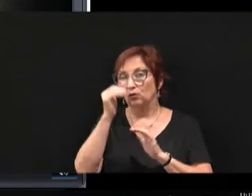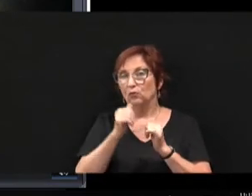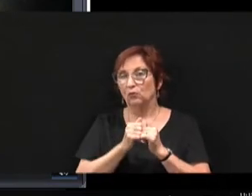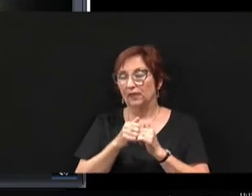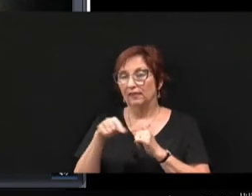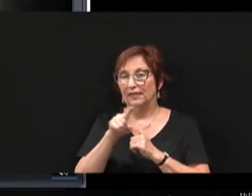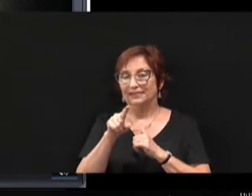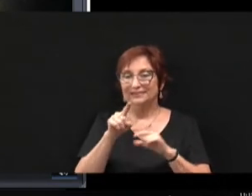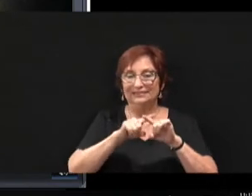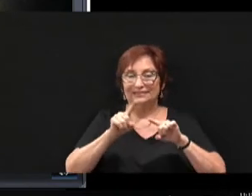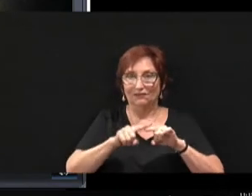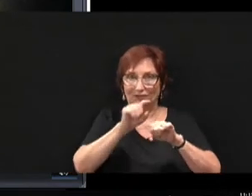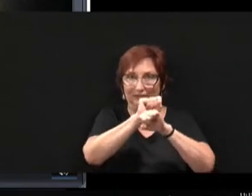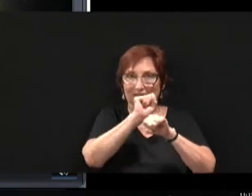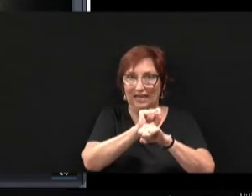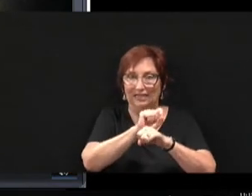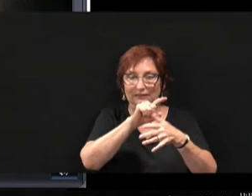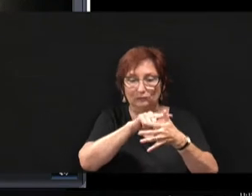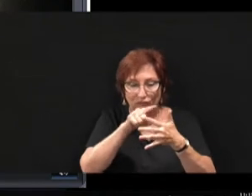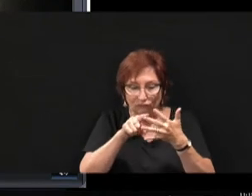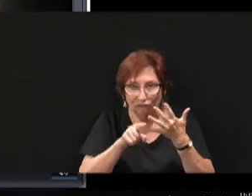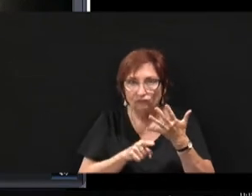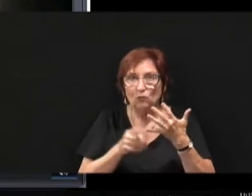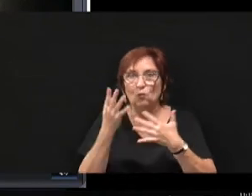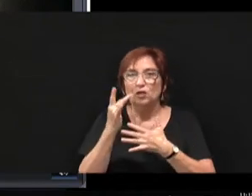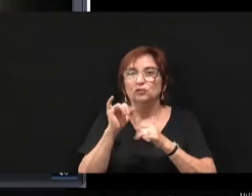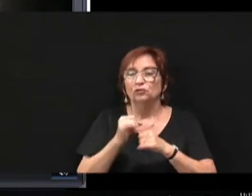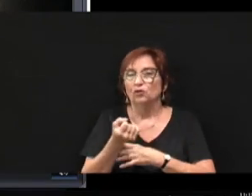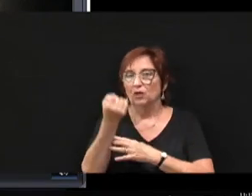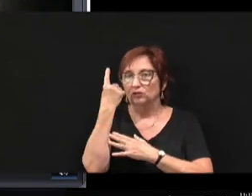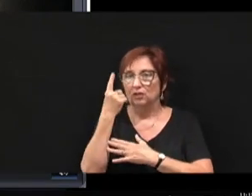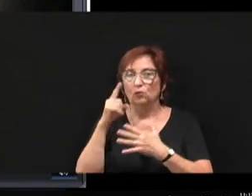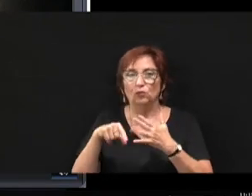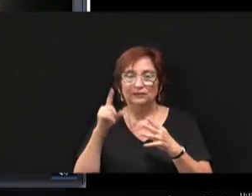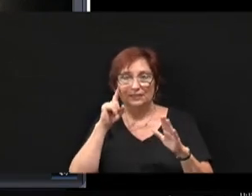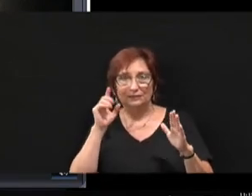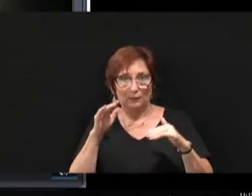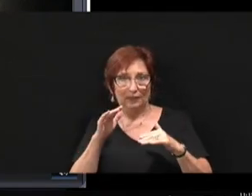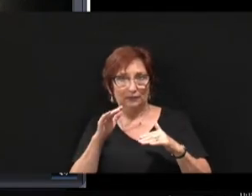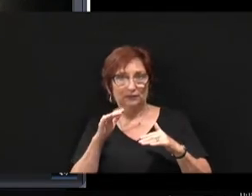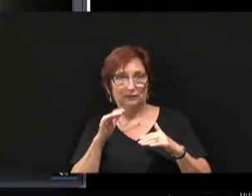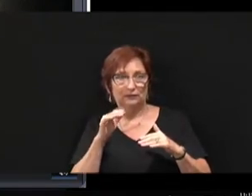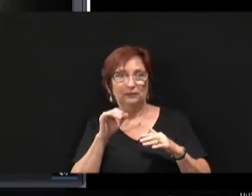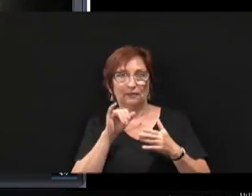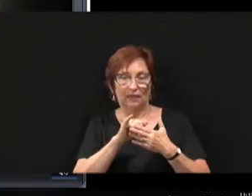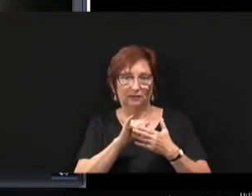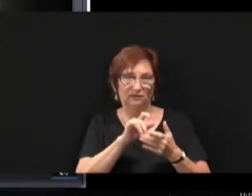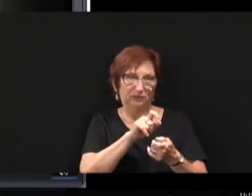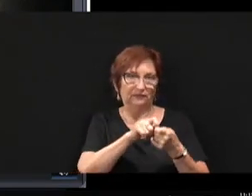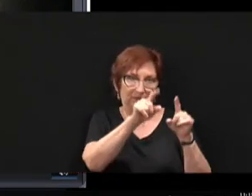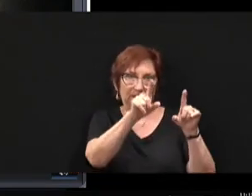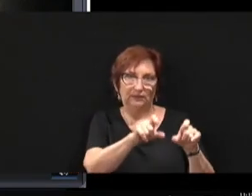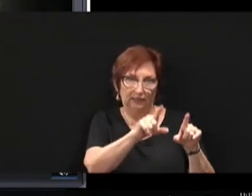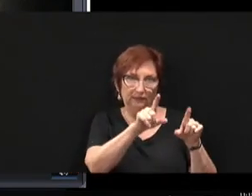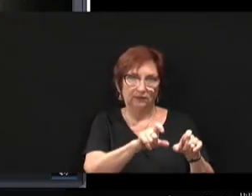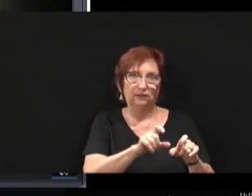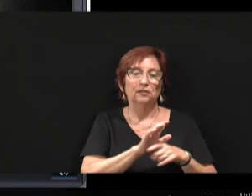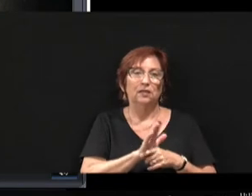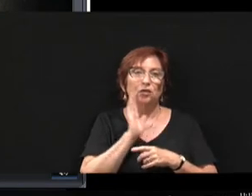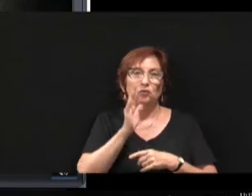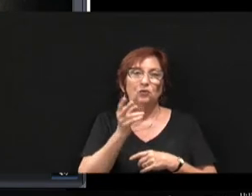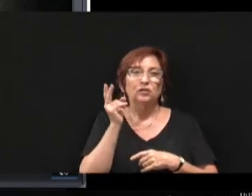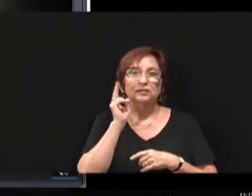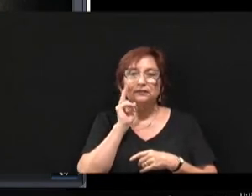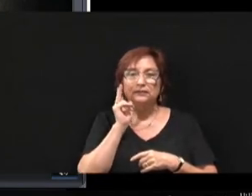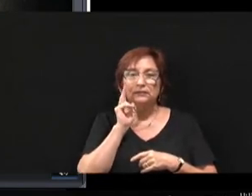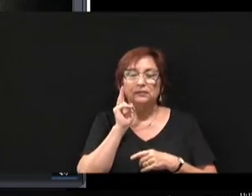with these tasks, so that you understand what's expected in this particular test, and you're going to see